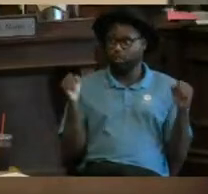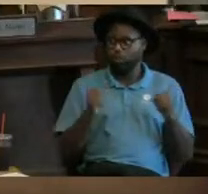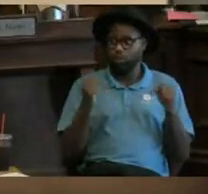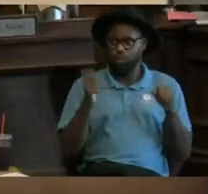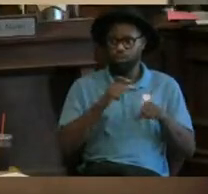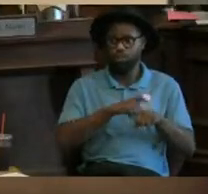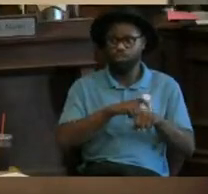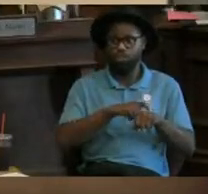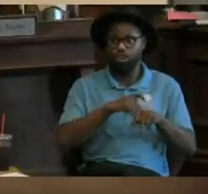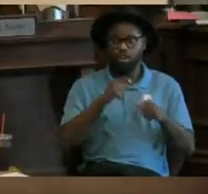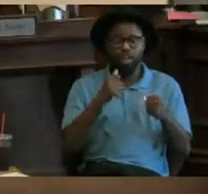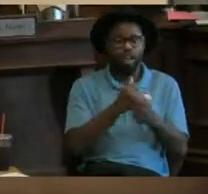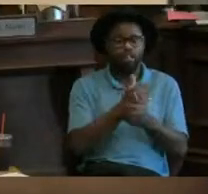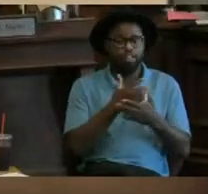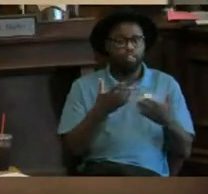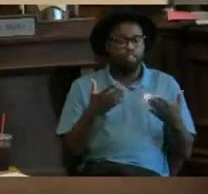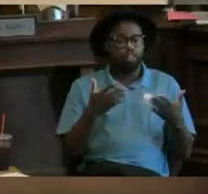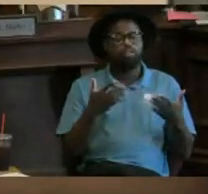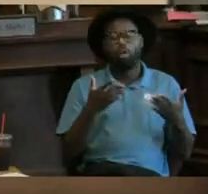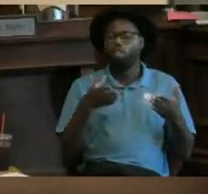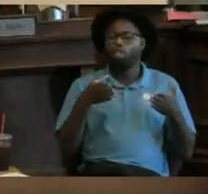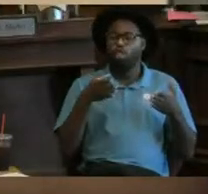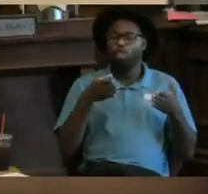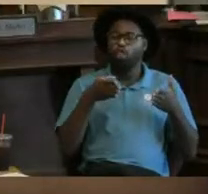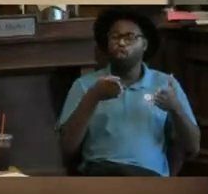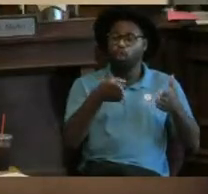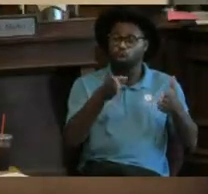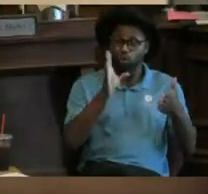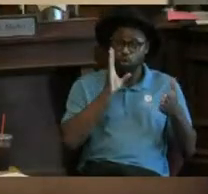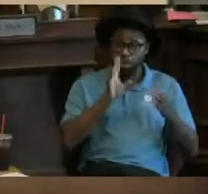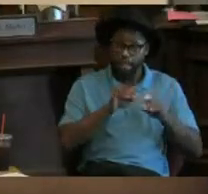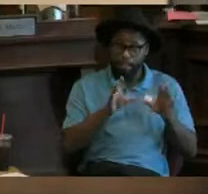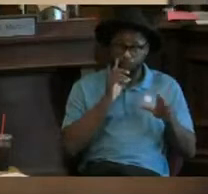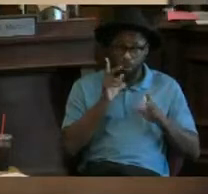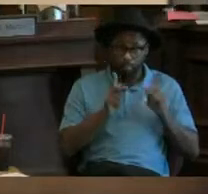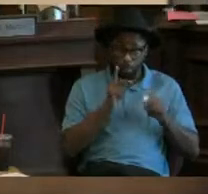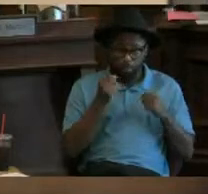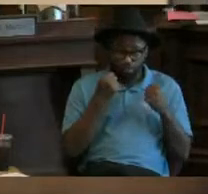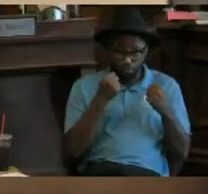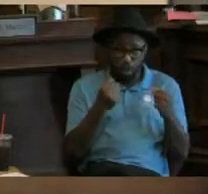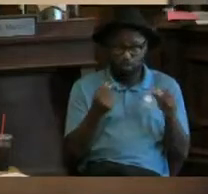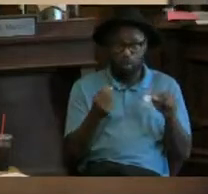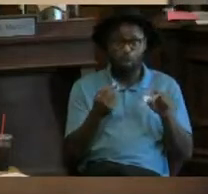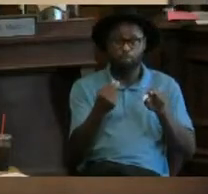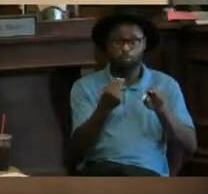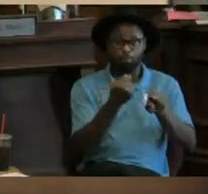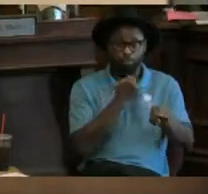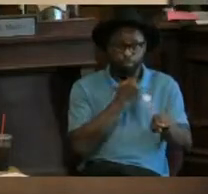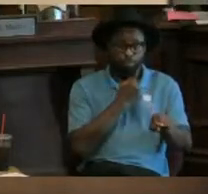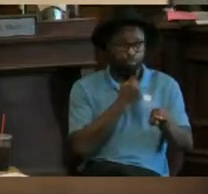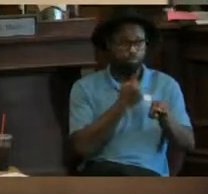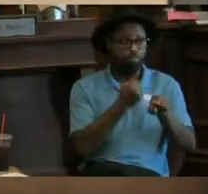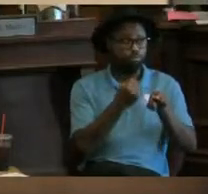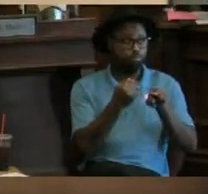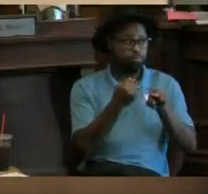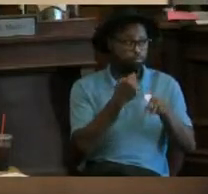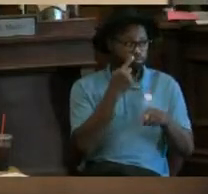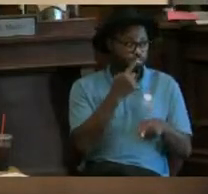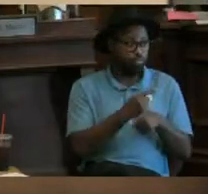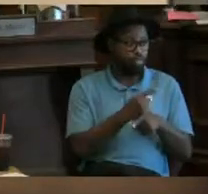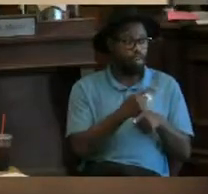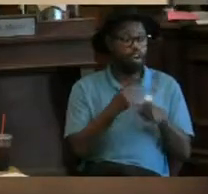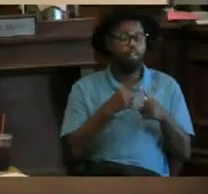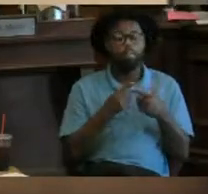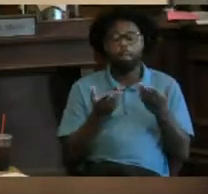everything will be, the roads will be clear for people to drive on both sides. It'll be open, and then maybe